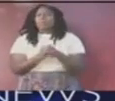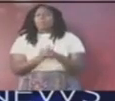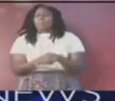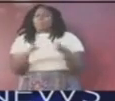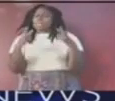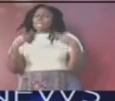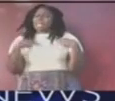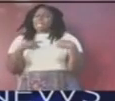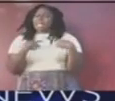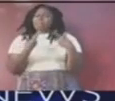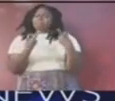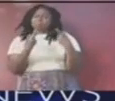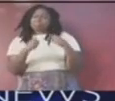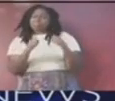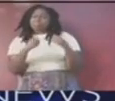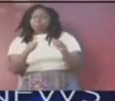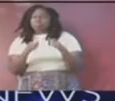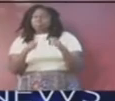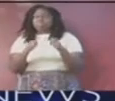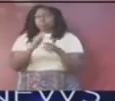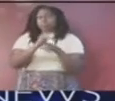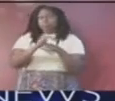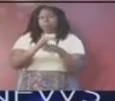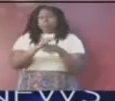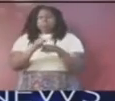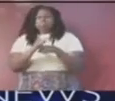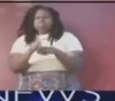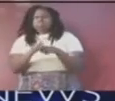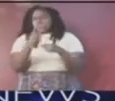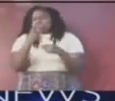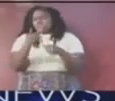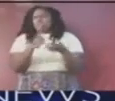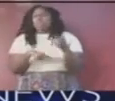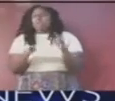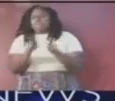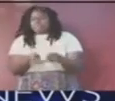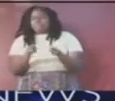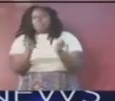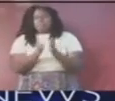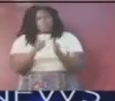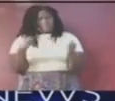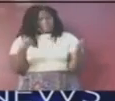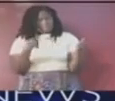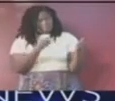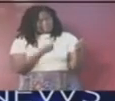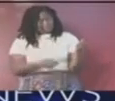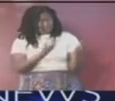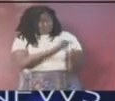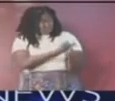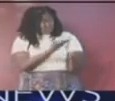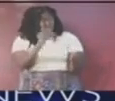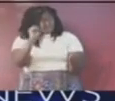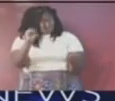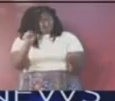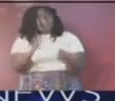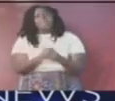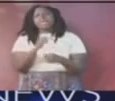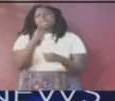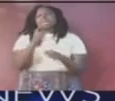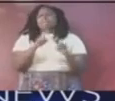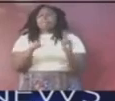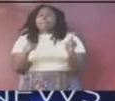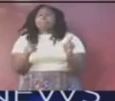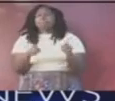it has been stated that there have not been enough clinical trials to show that the vaccine is effective in people over